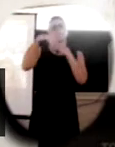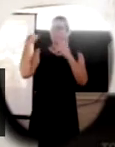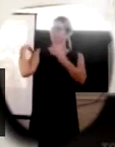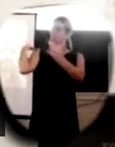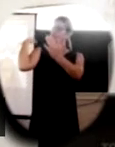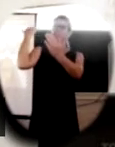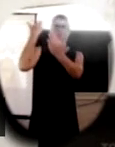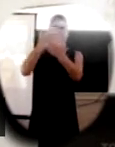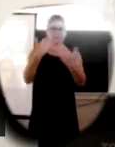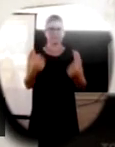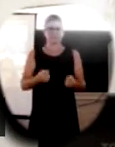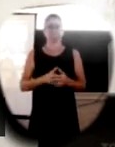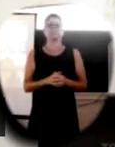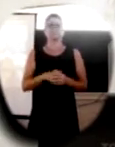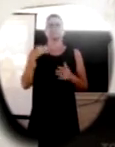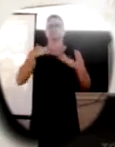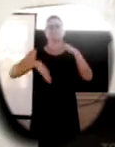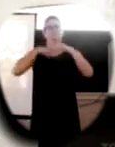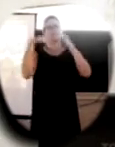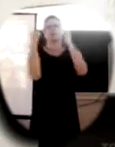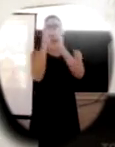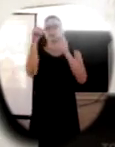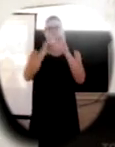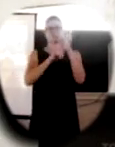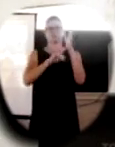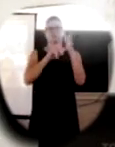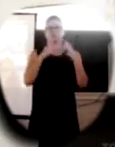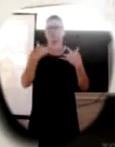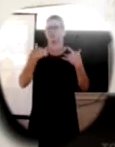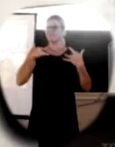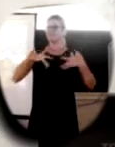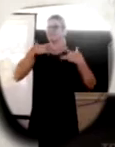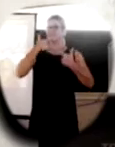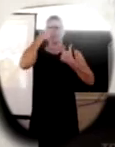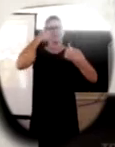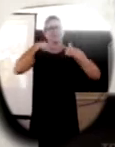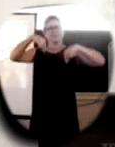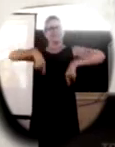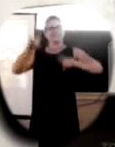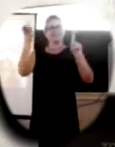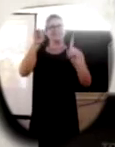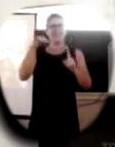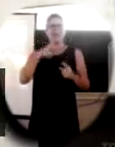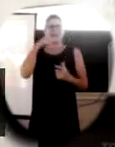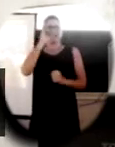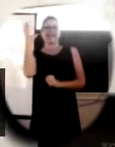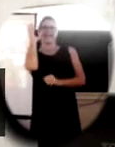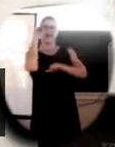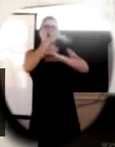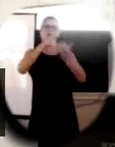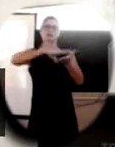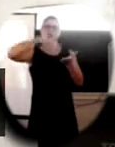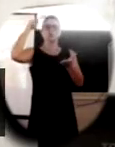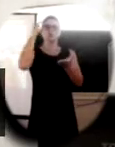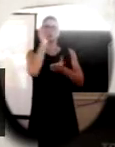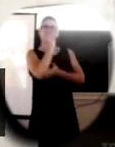all. I totally agree with Jane. What a privilege to be here today and to experience students firsthand how inspirational